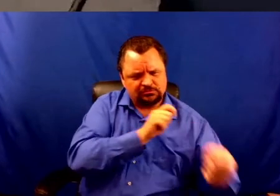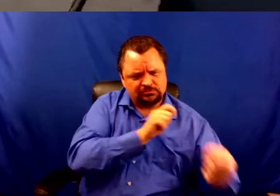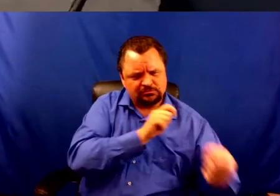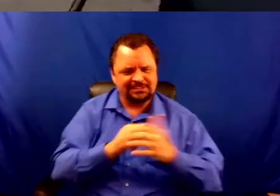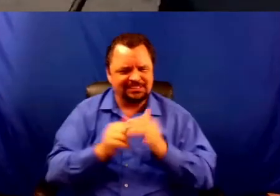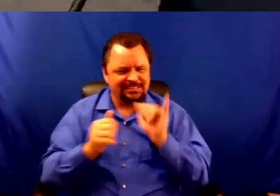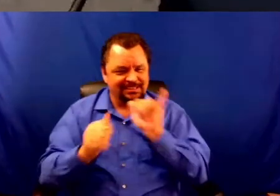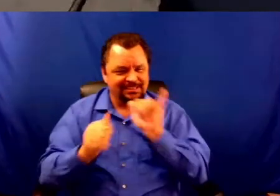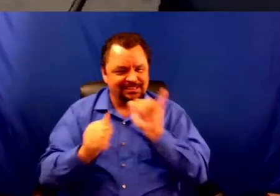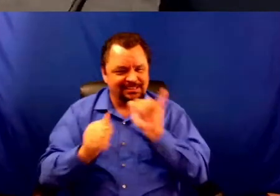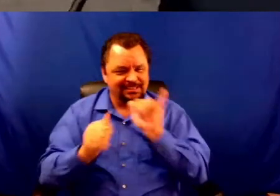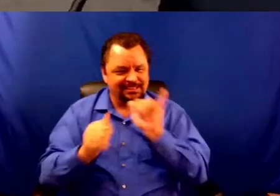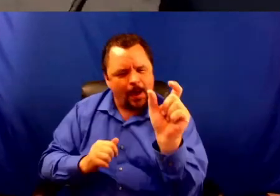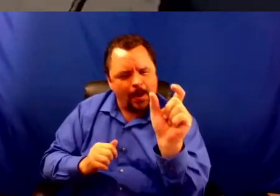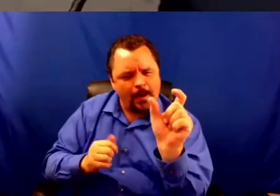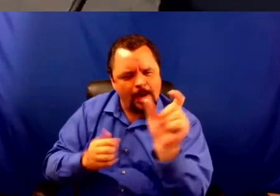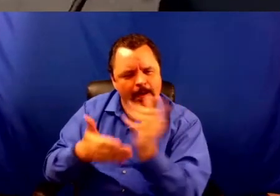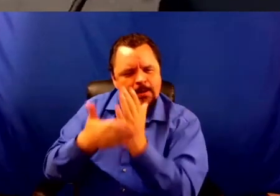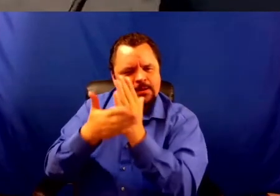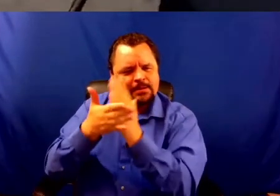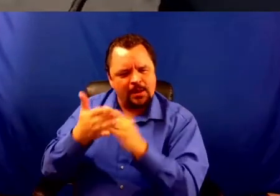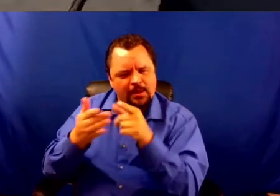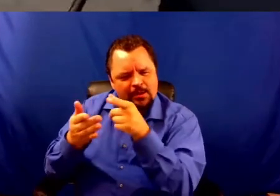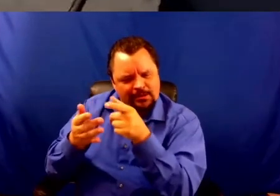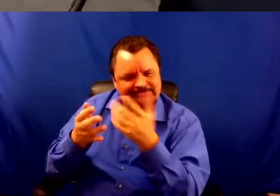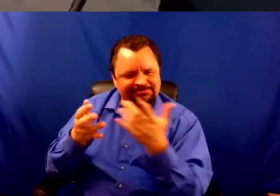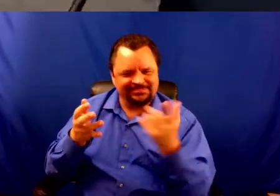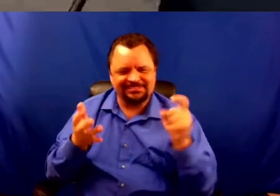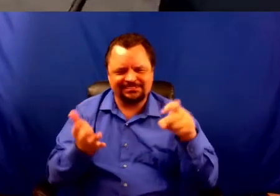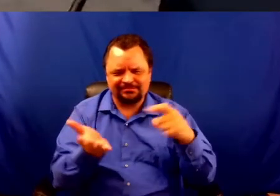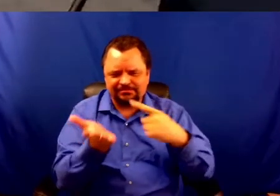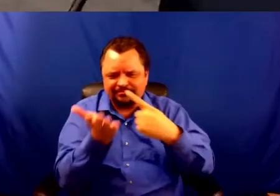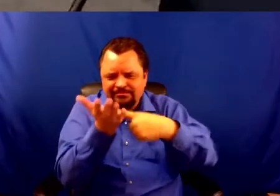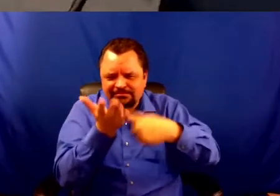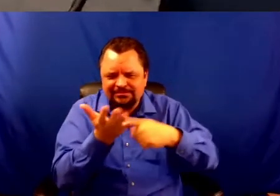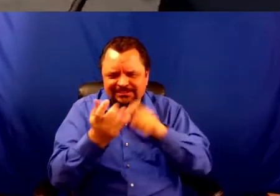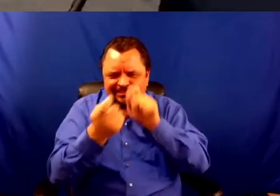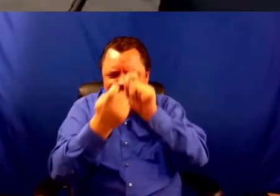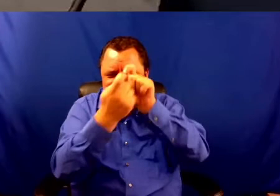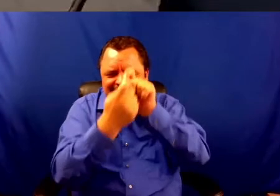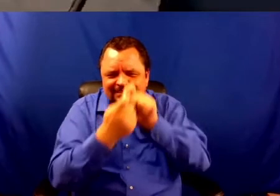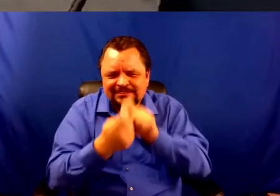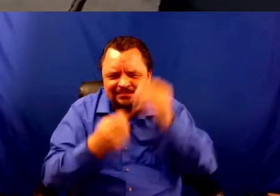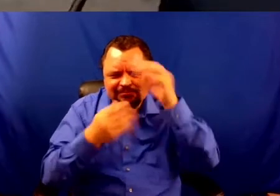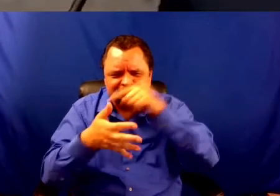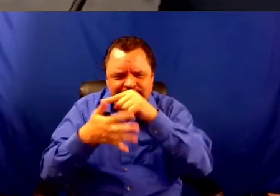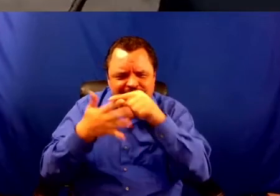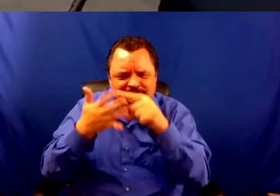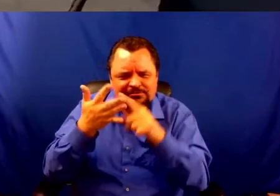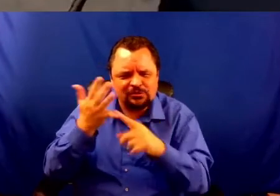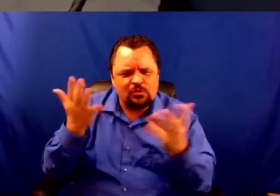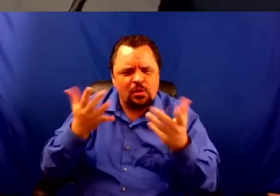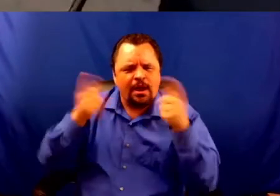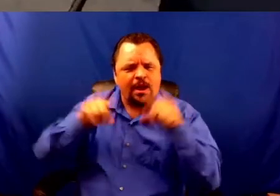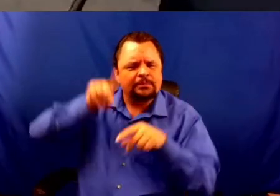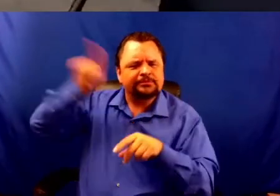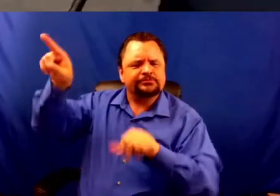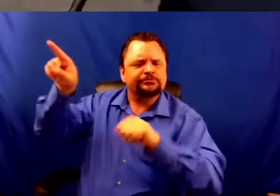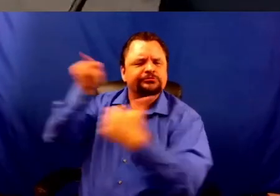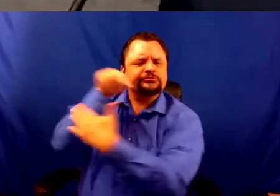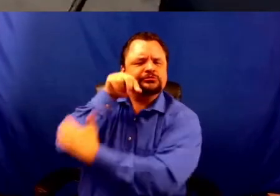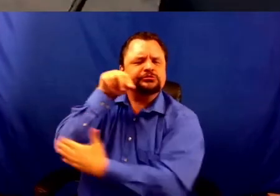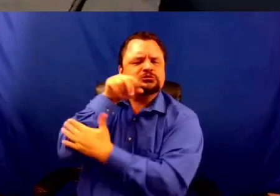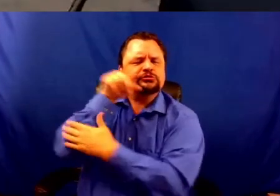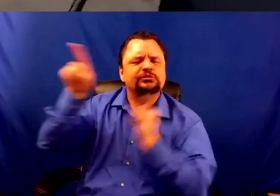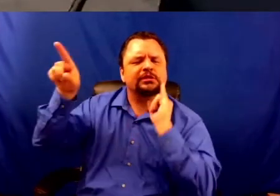there was, okay, so a small portion, and I mean, we can get into some of the details of